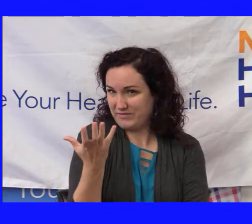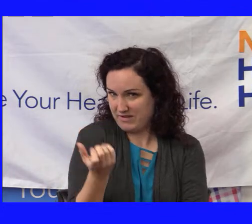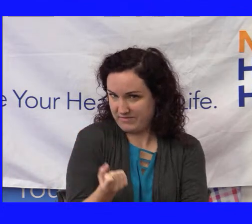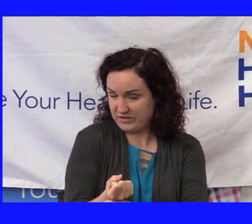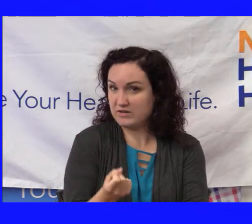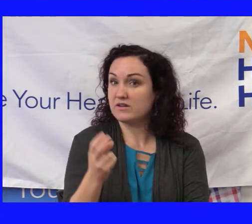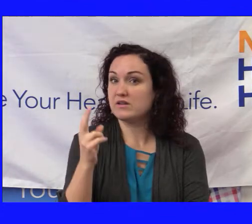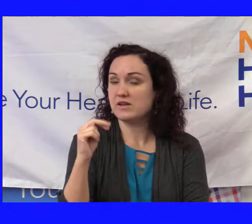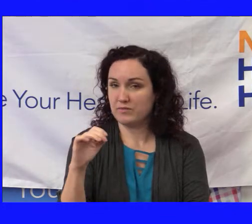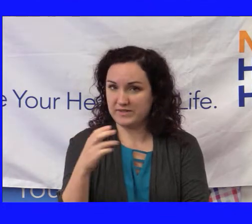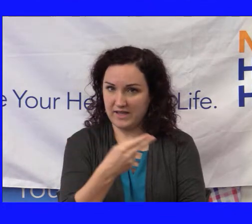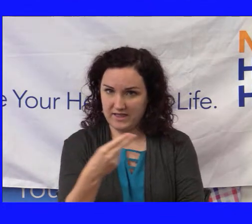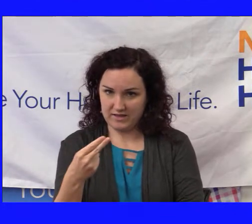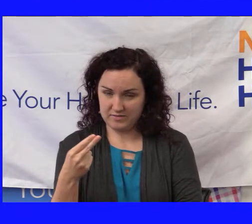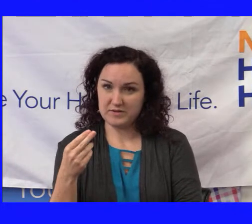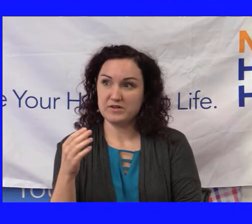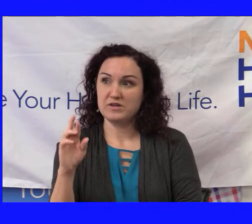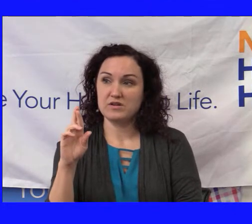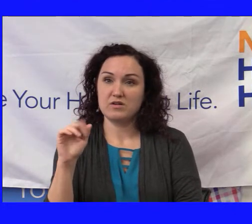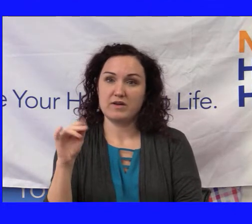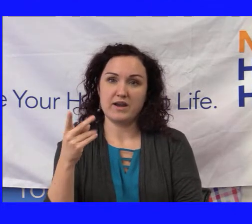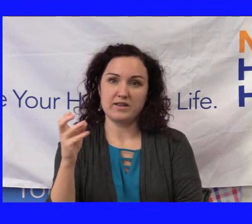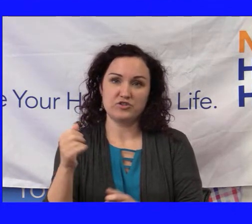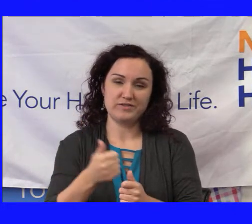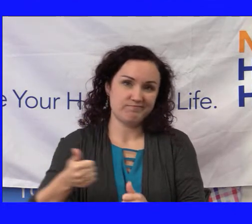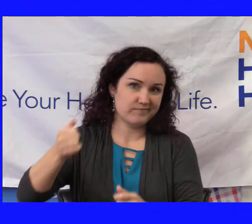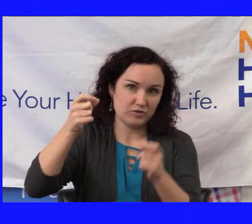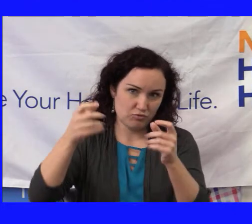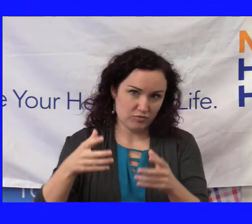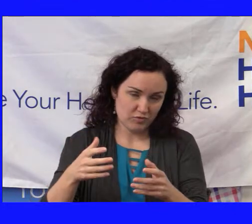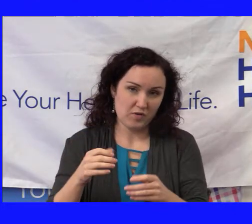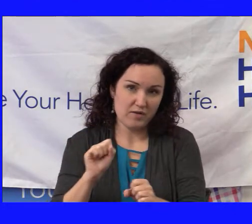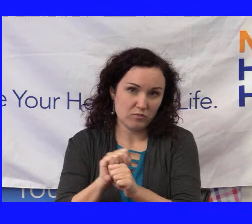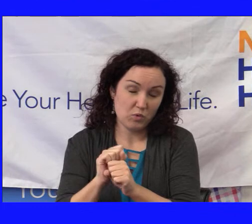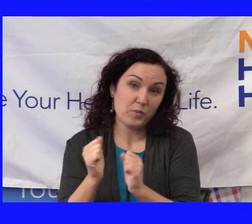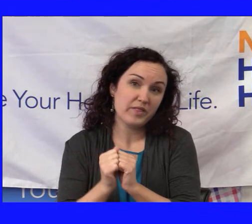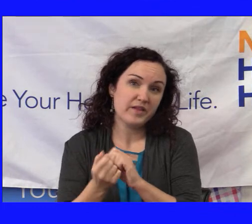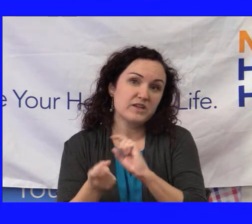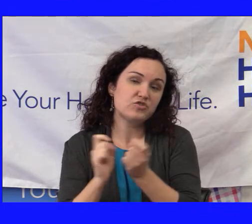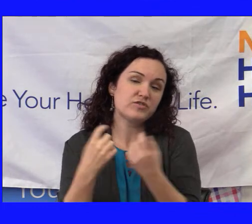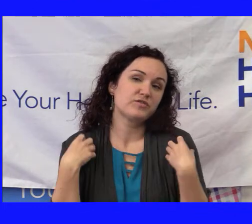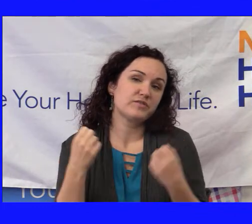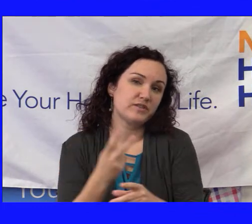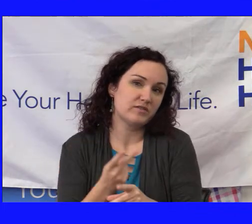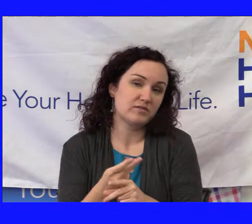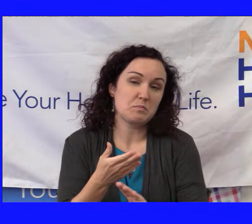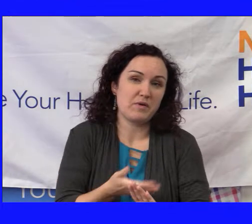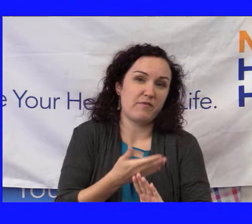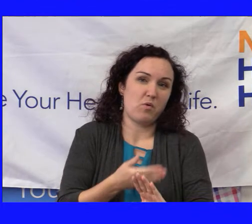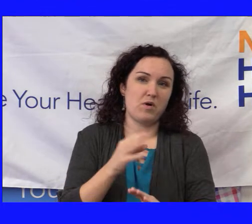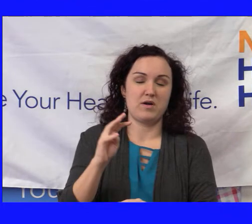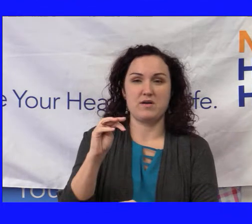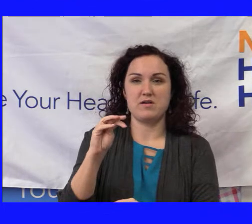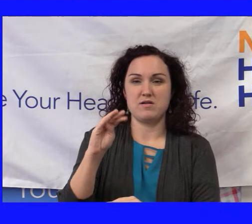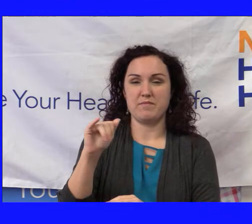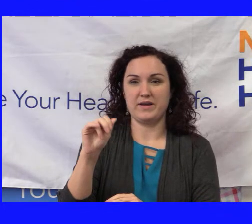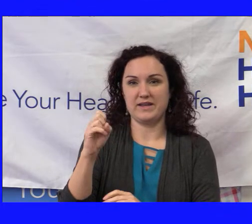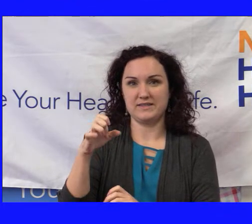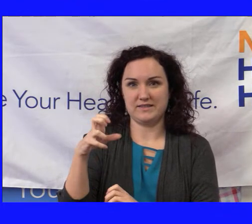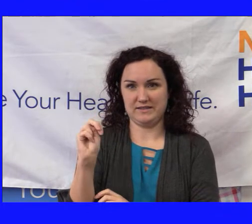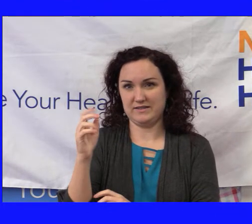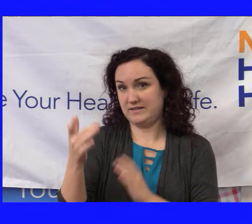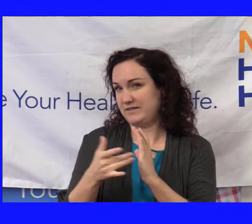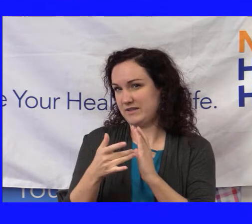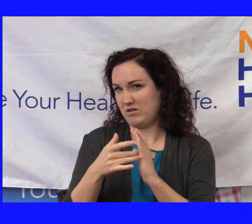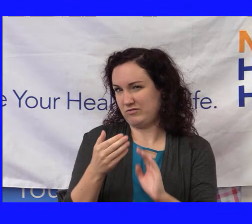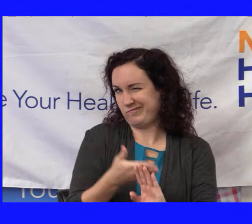New York City Health and Hospitals radiology directors have worked with Change Healthcare, previously known as McKesson Technologies,